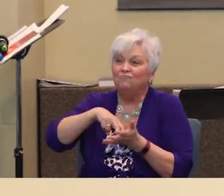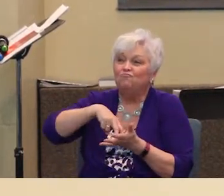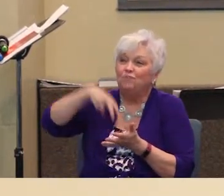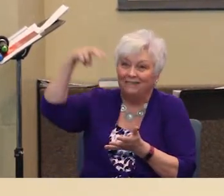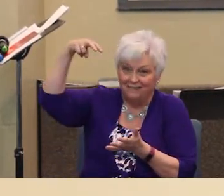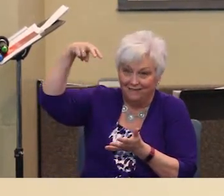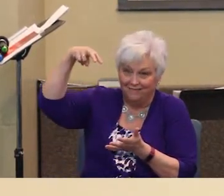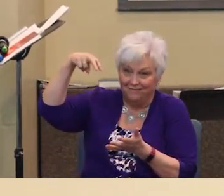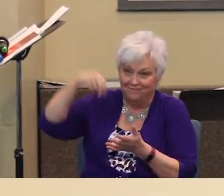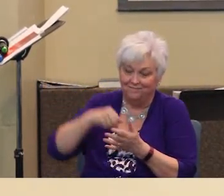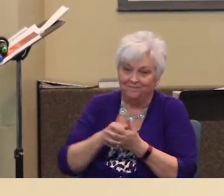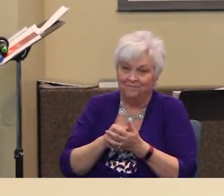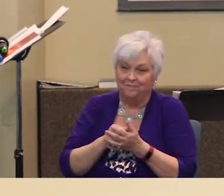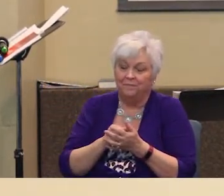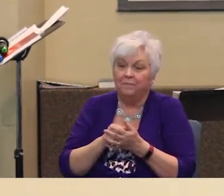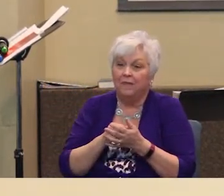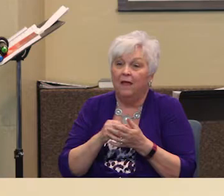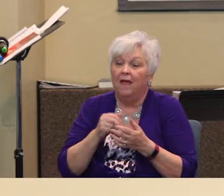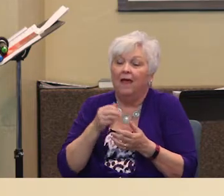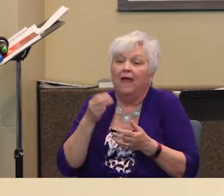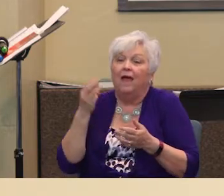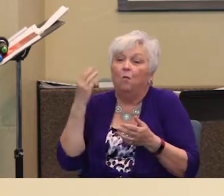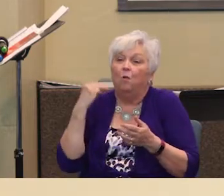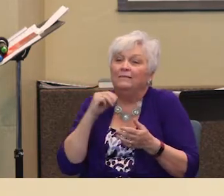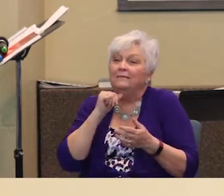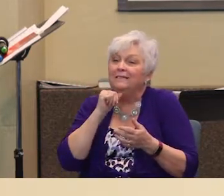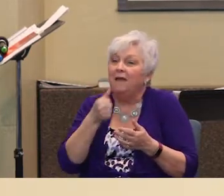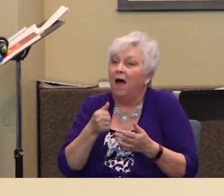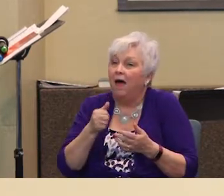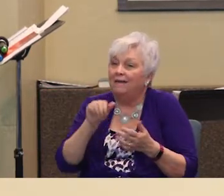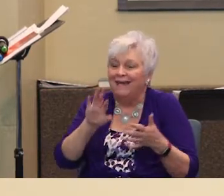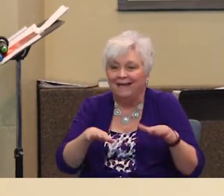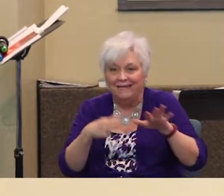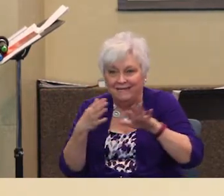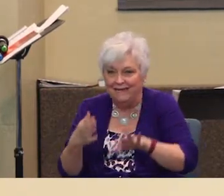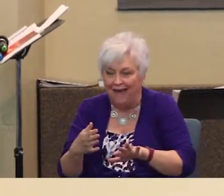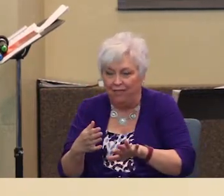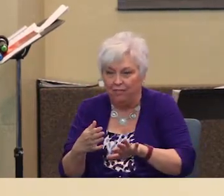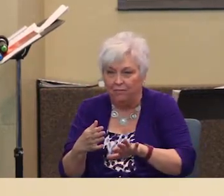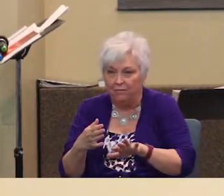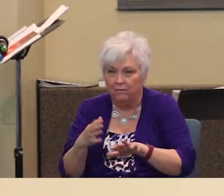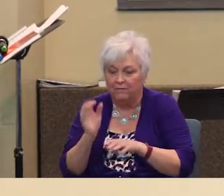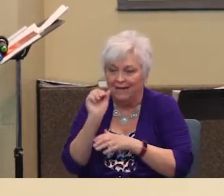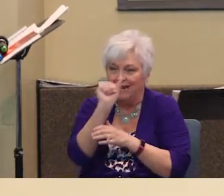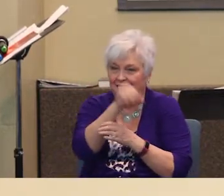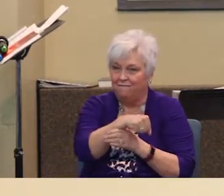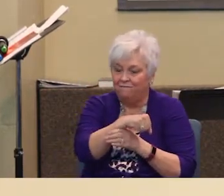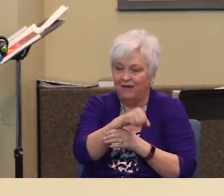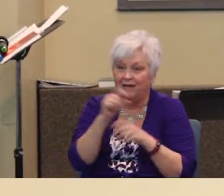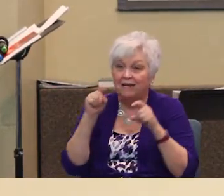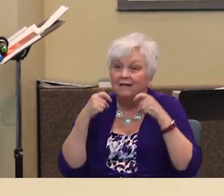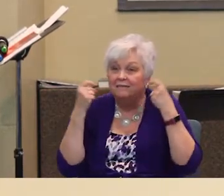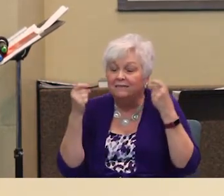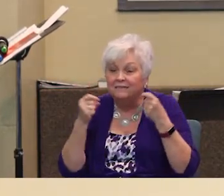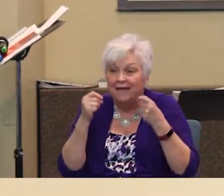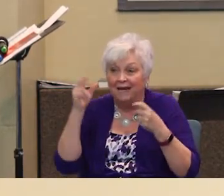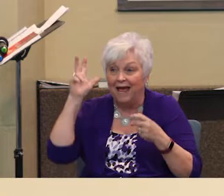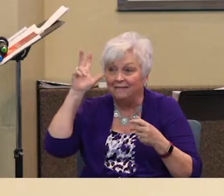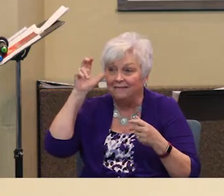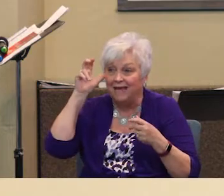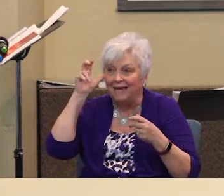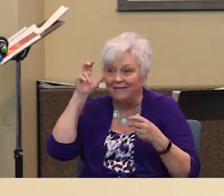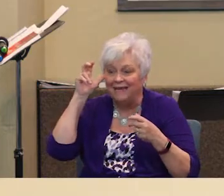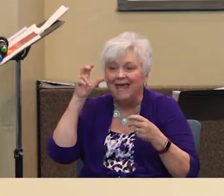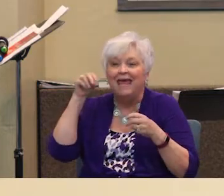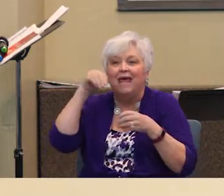risen. See, it wasn't in death that he defeated sin and Satan. It was